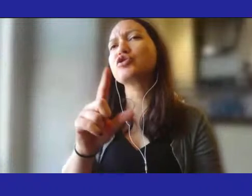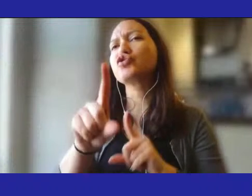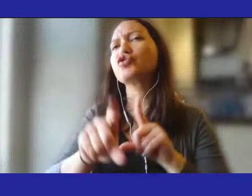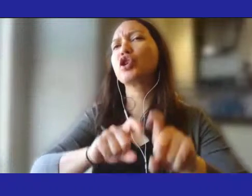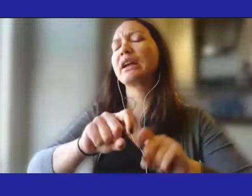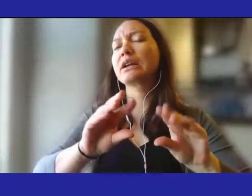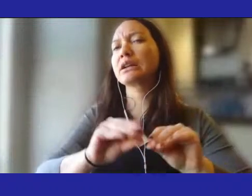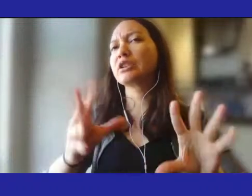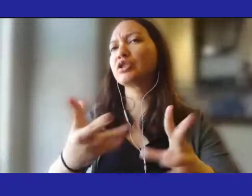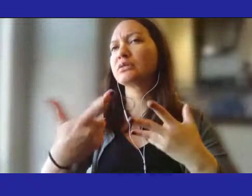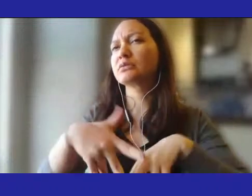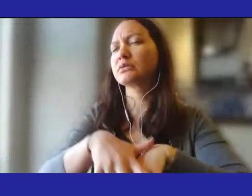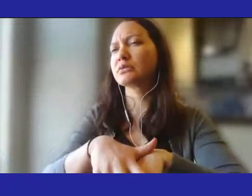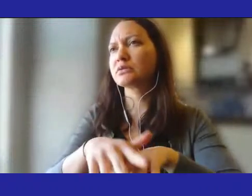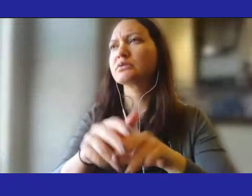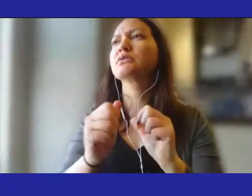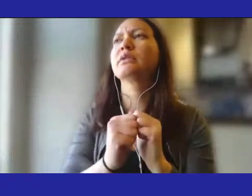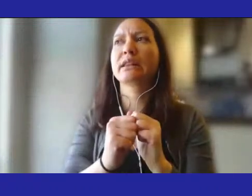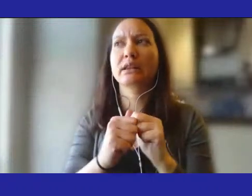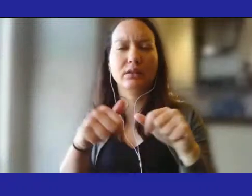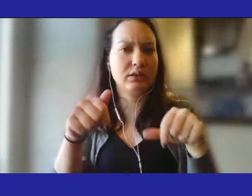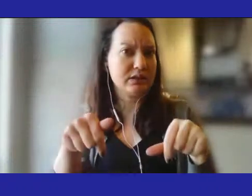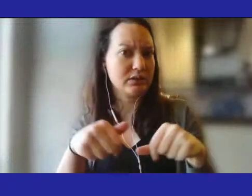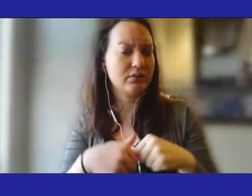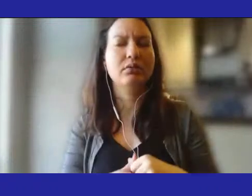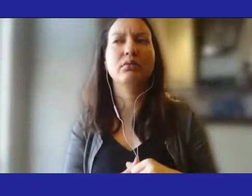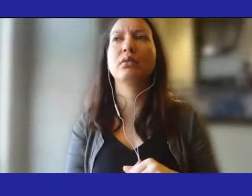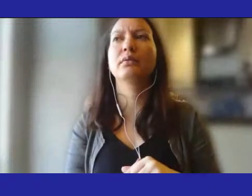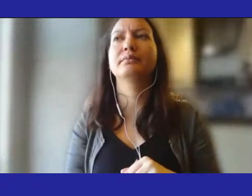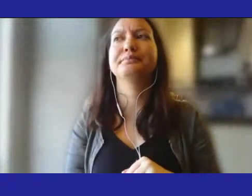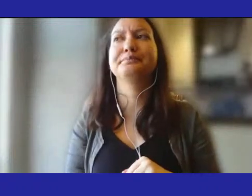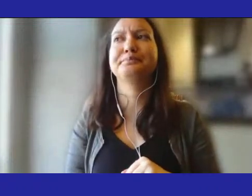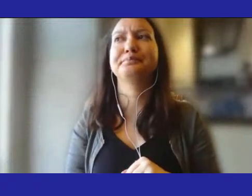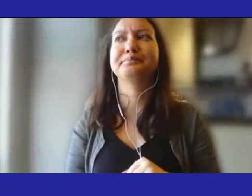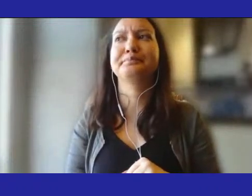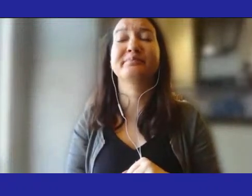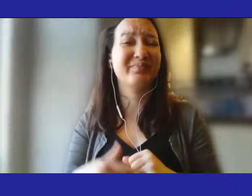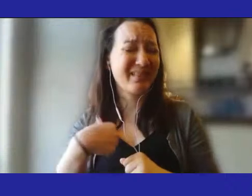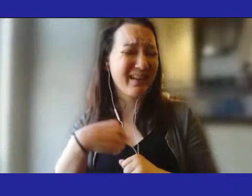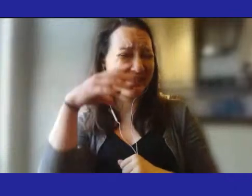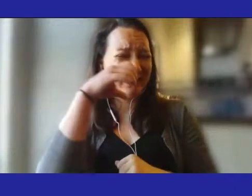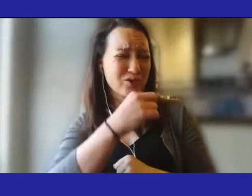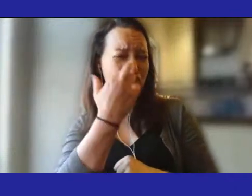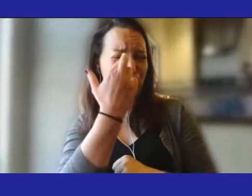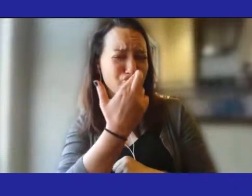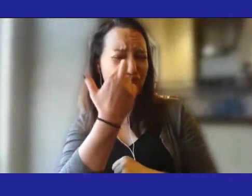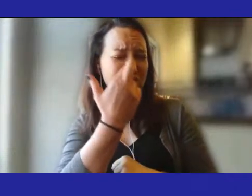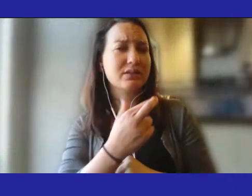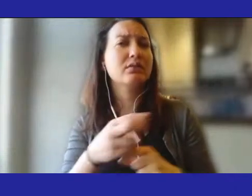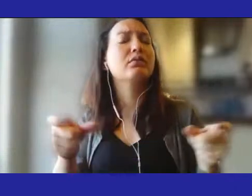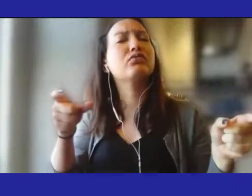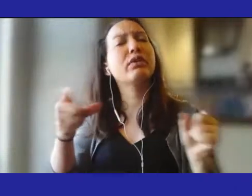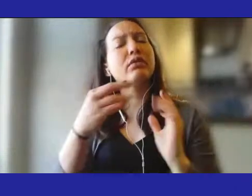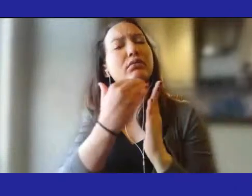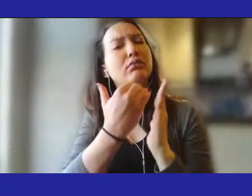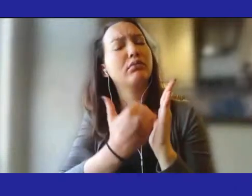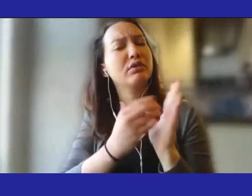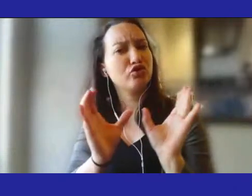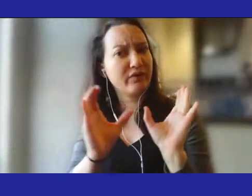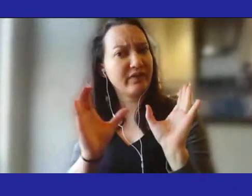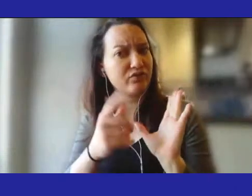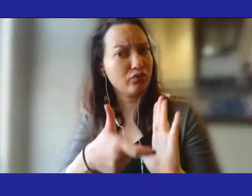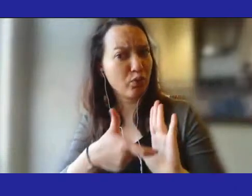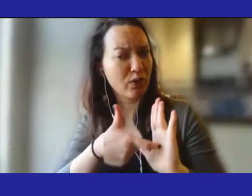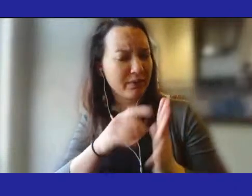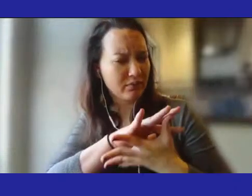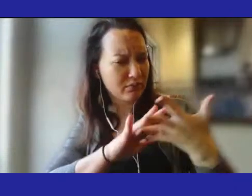is to complete. And I guess that's because of the regulatory and certification requirements they have